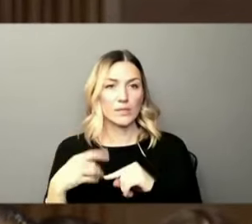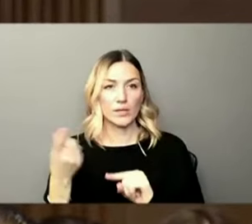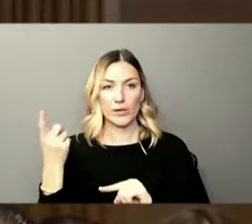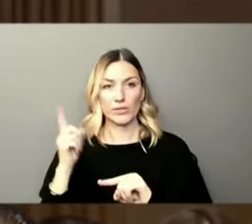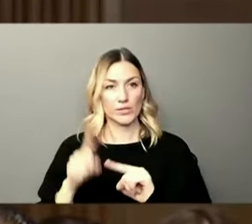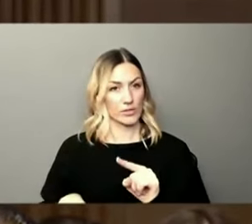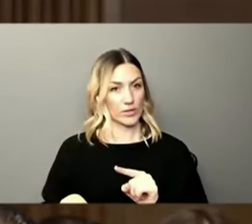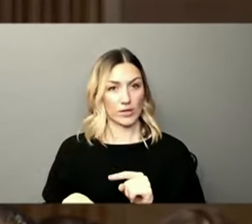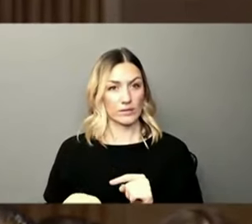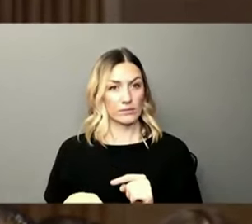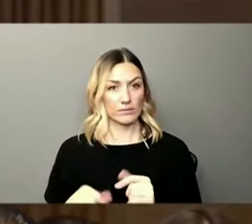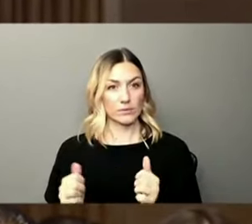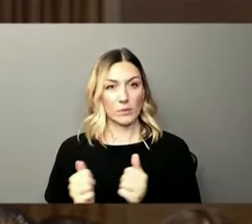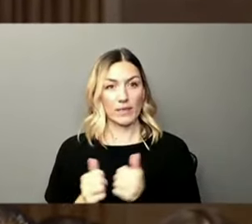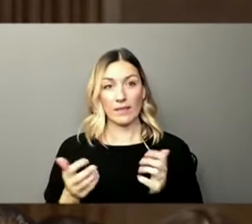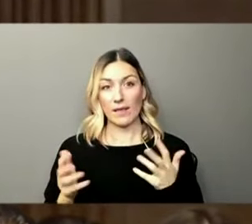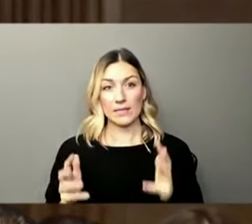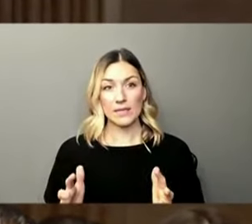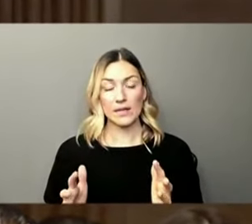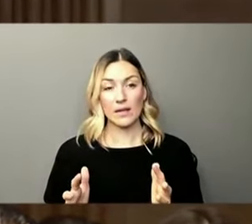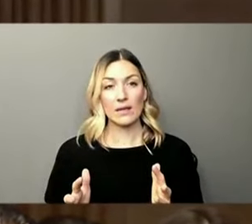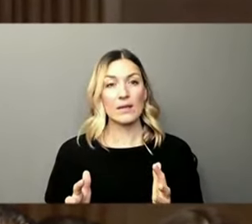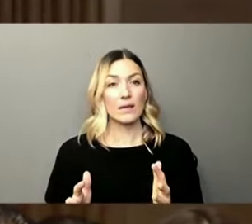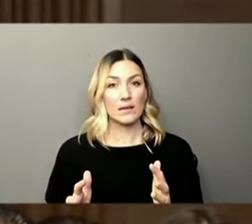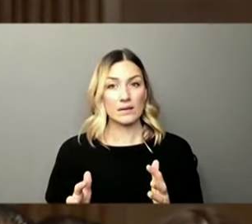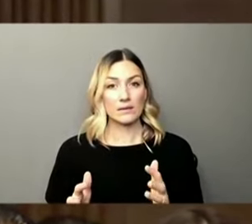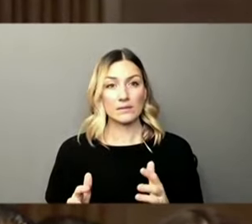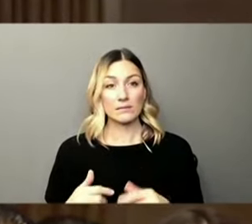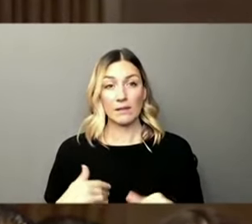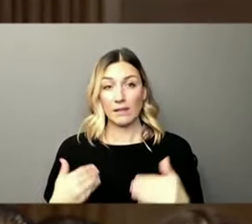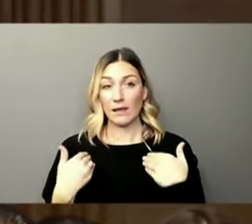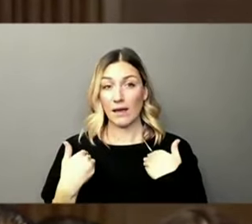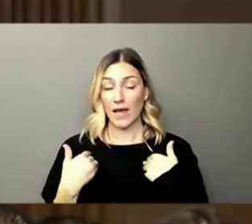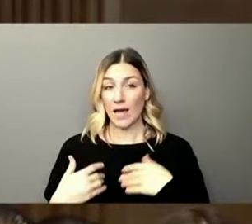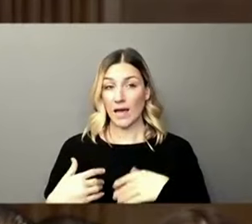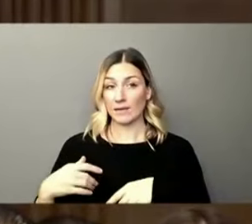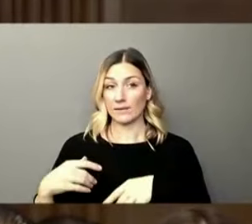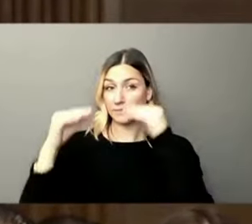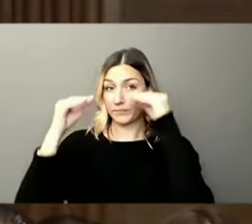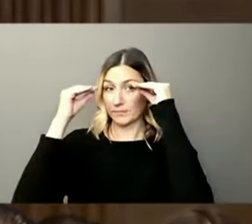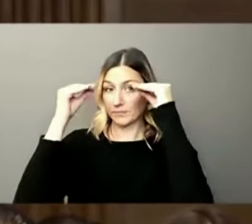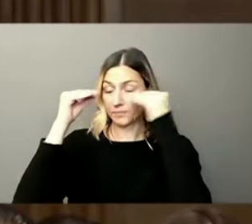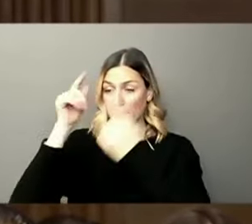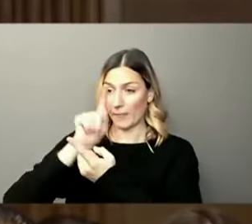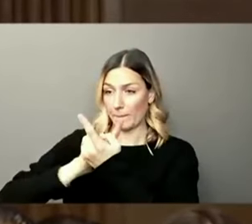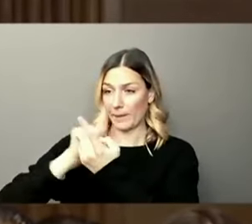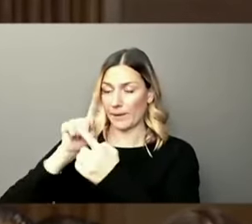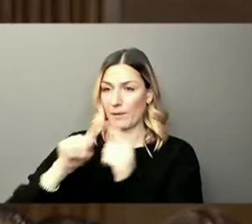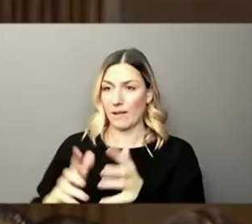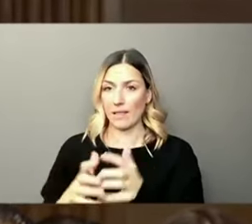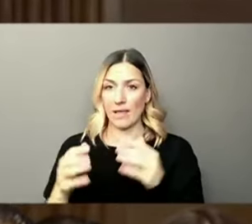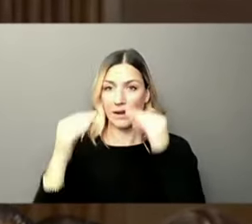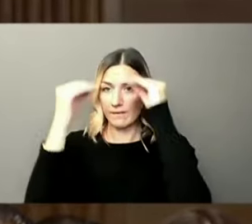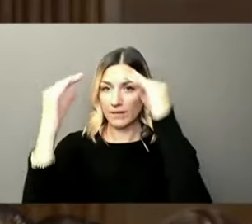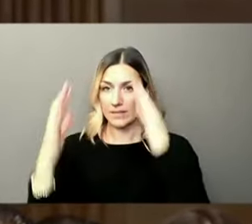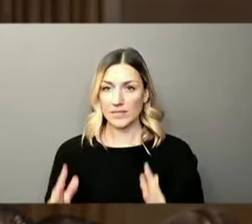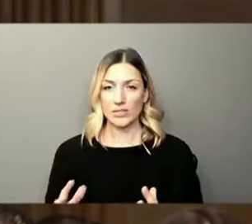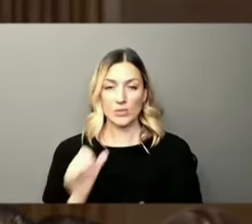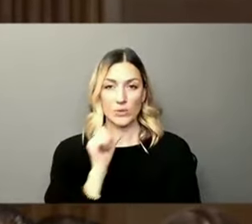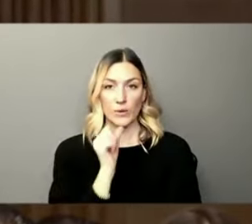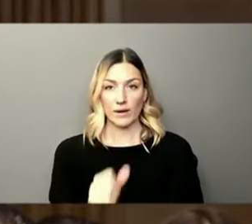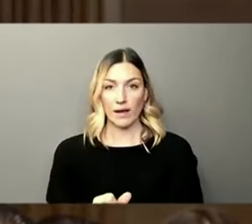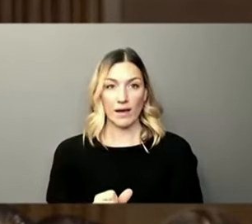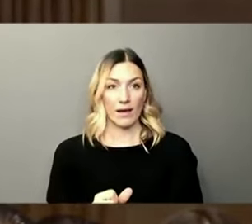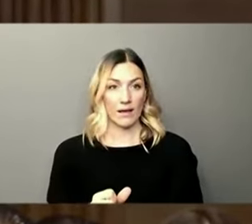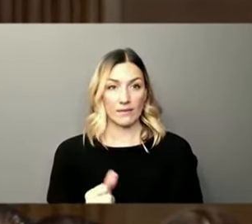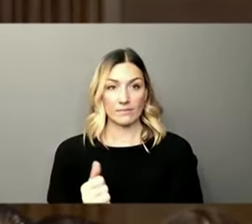the anxiety, the four core classes, and they had tutors that would meet with them. But a lot of the teachers weren't cutting her any